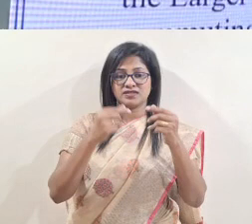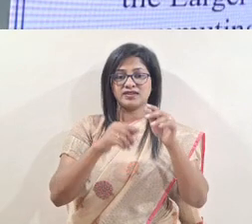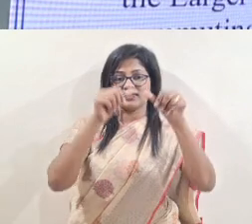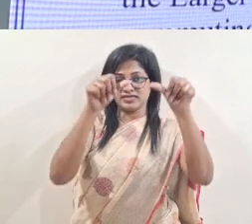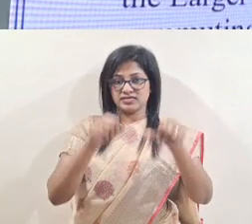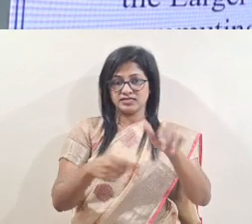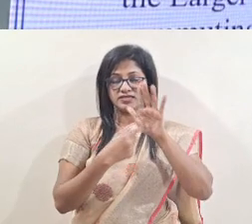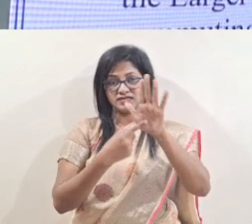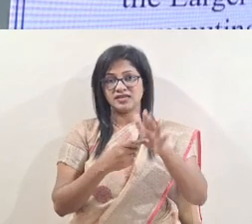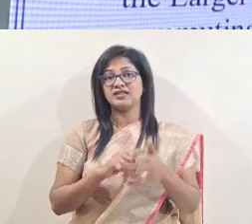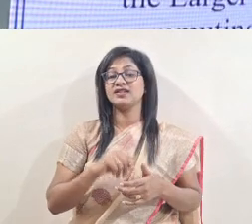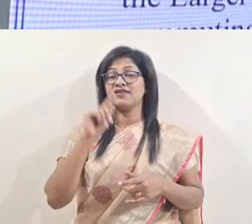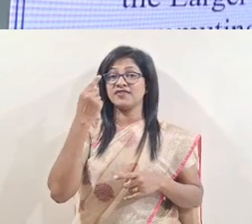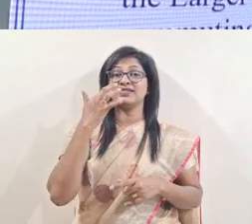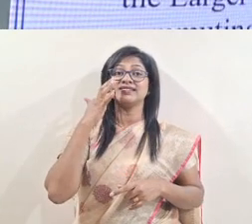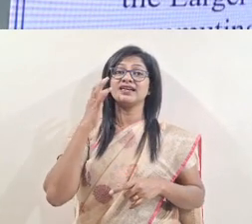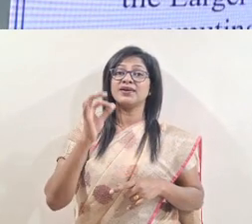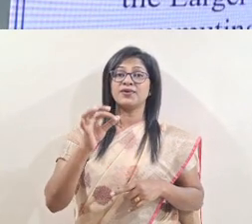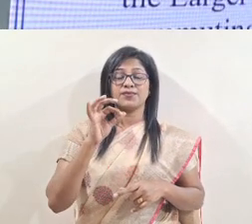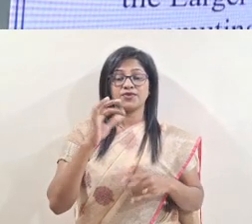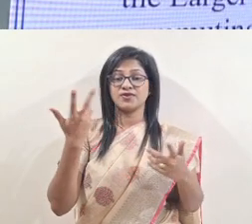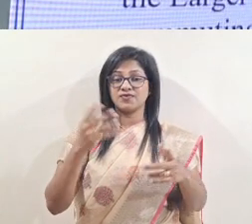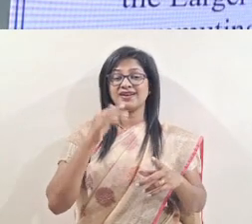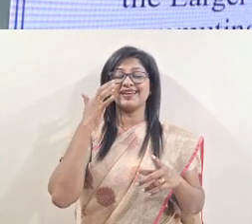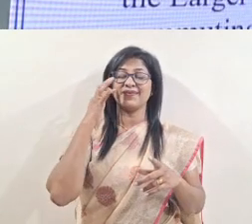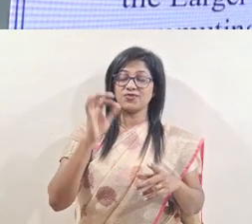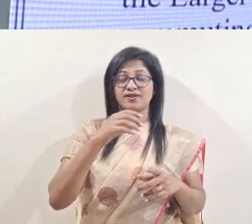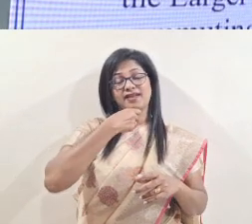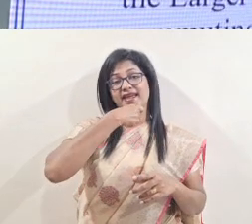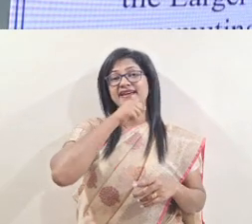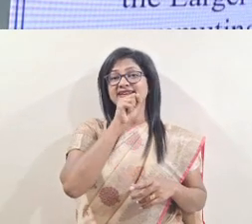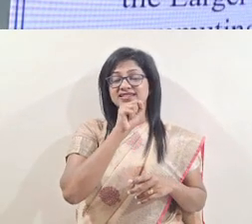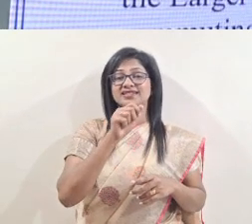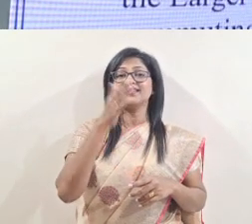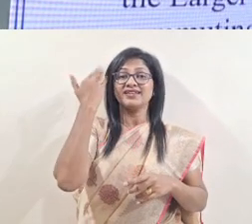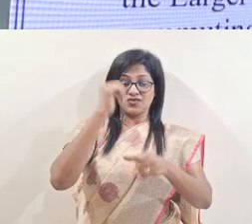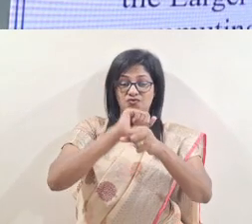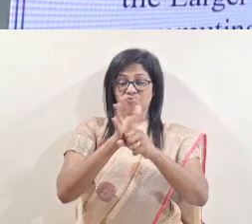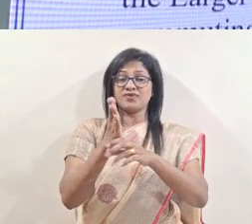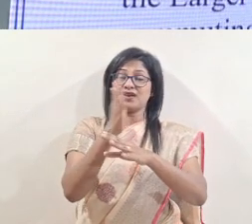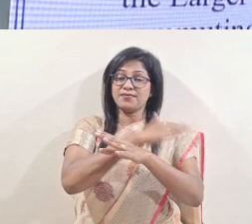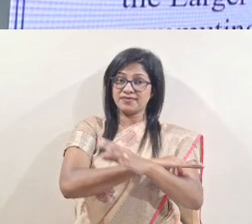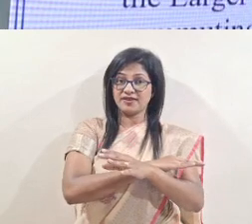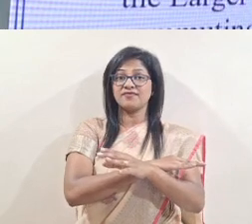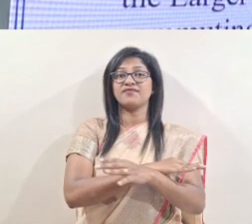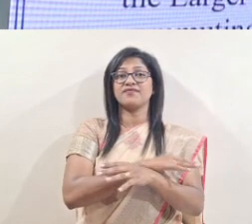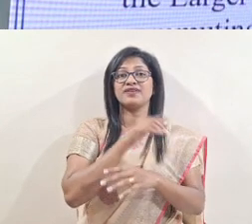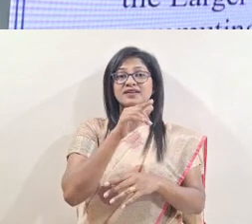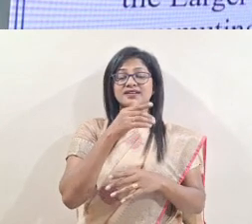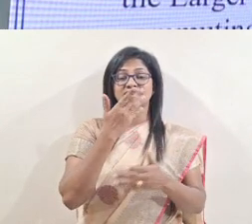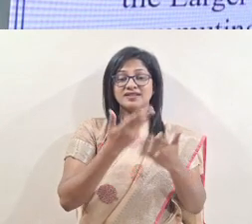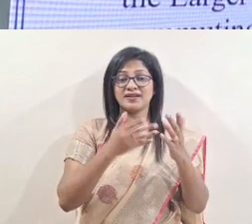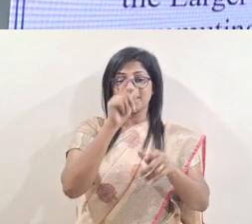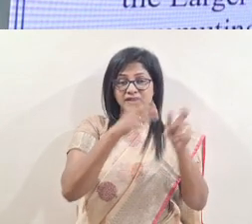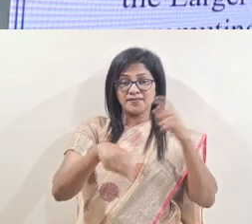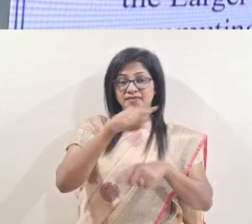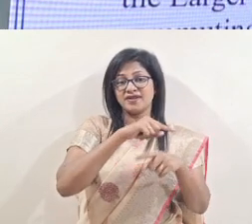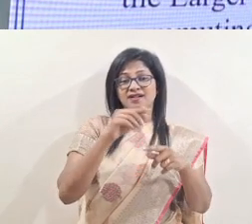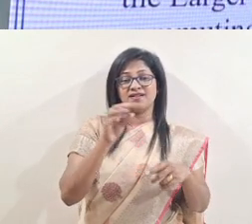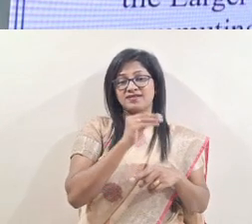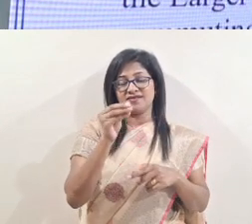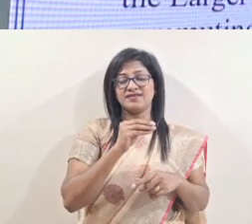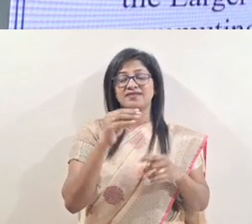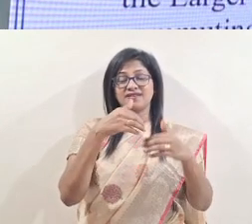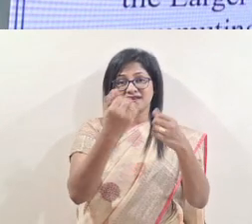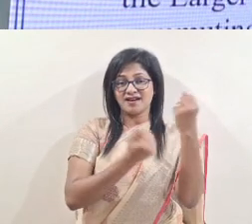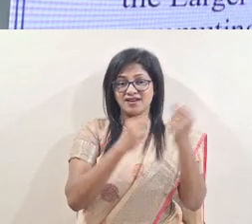The first factor that come out to be significant was age. We found that before COVID-19, the likelihood to commute by car is highest for an age group